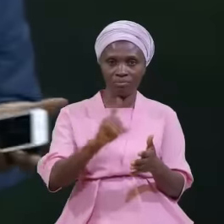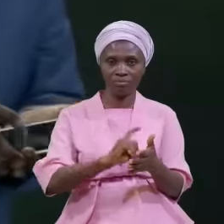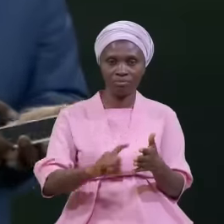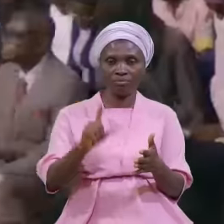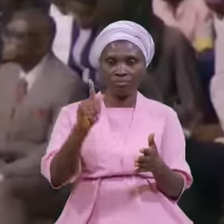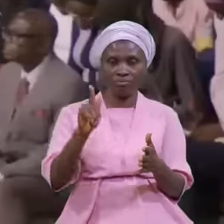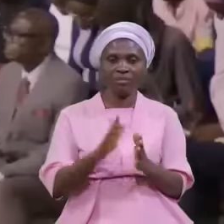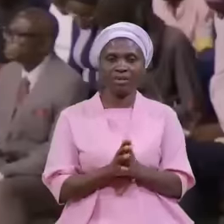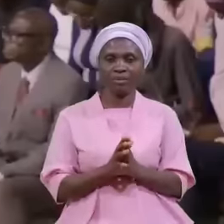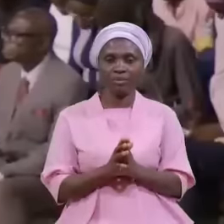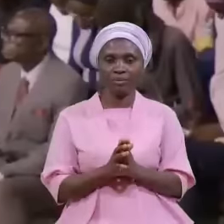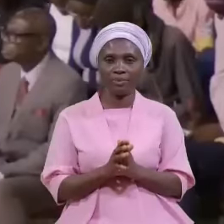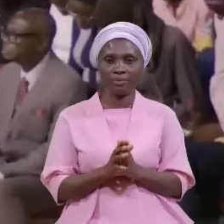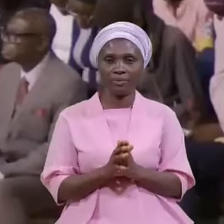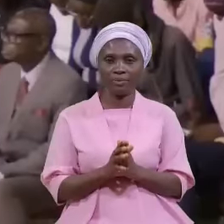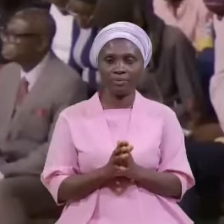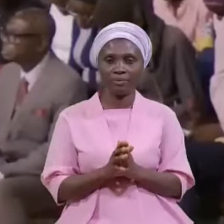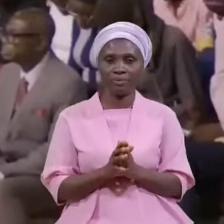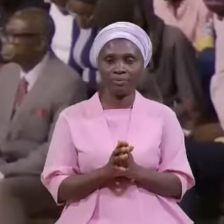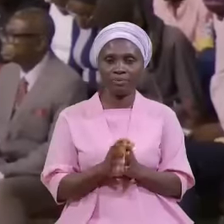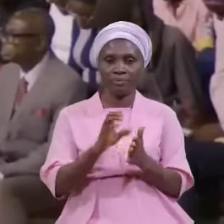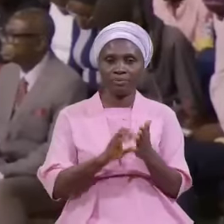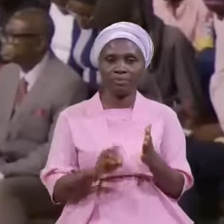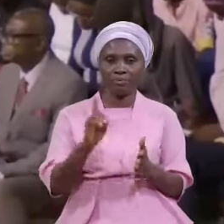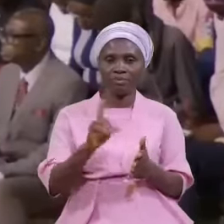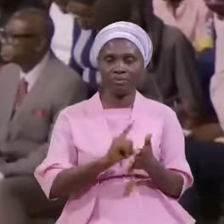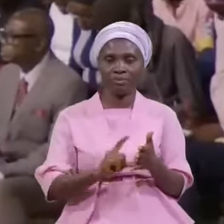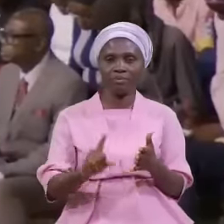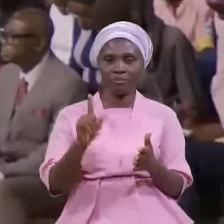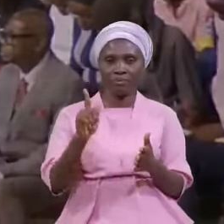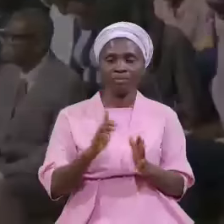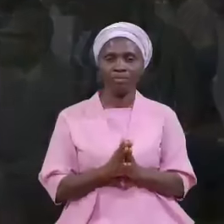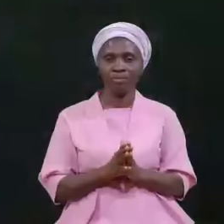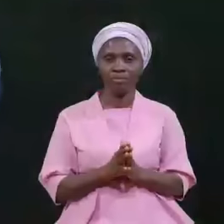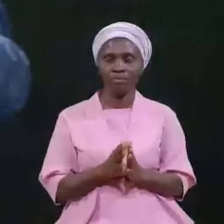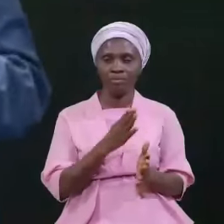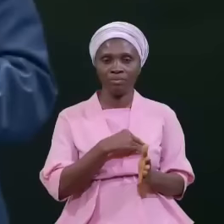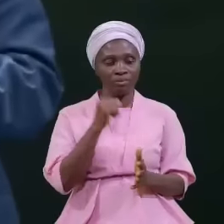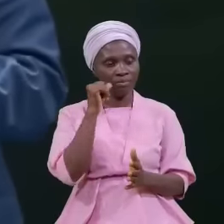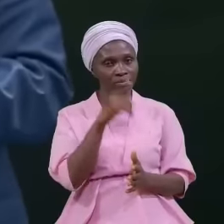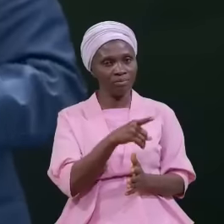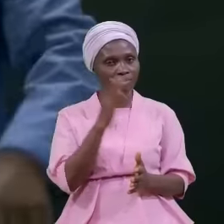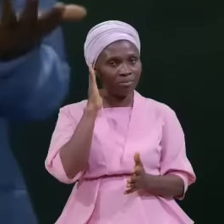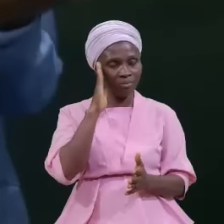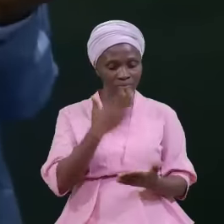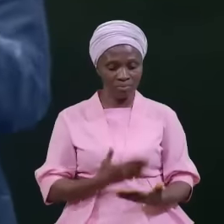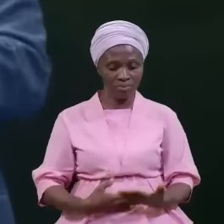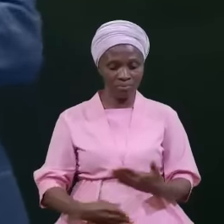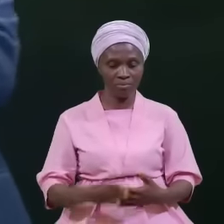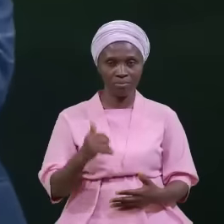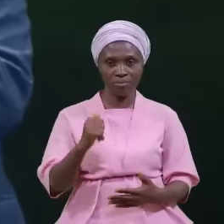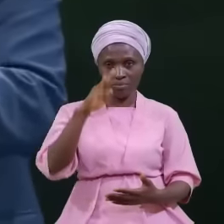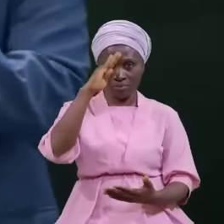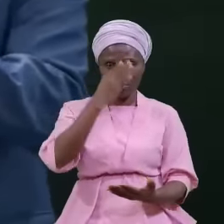Matthew chapter 1, reading from verse 21. And she shall bring forth a son, and